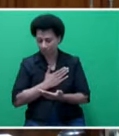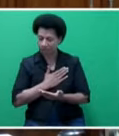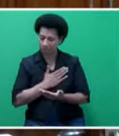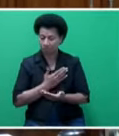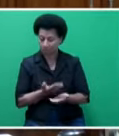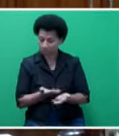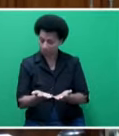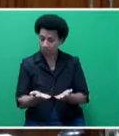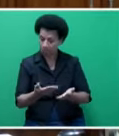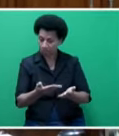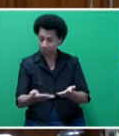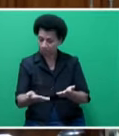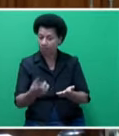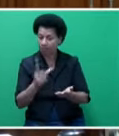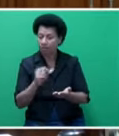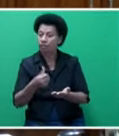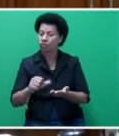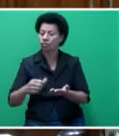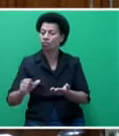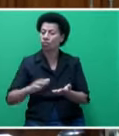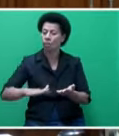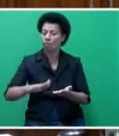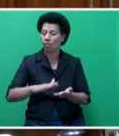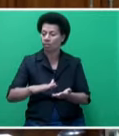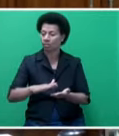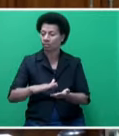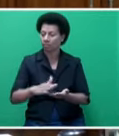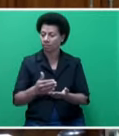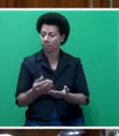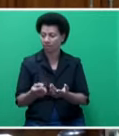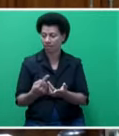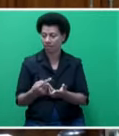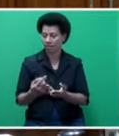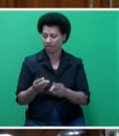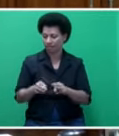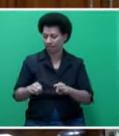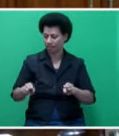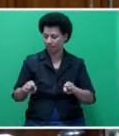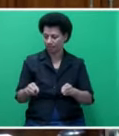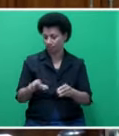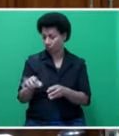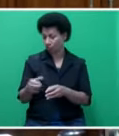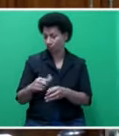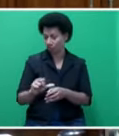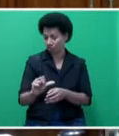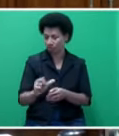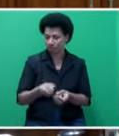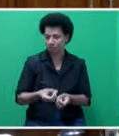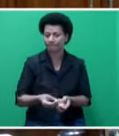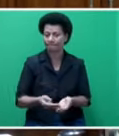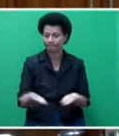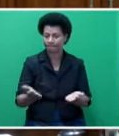on, so they can utilize the remaining stock. And of course, it takes into account the adverse impact on the economy.